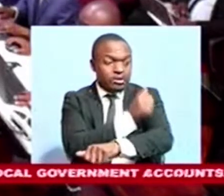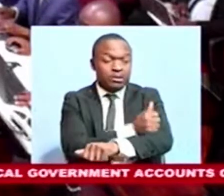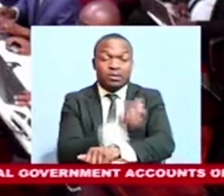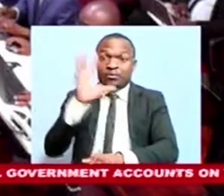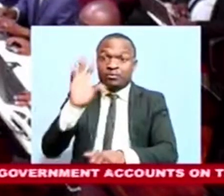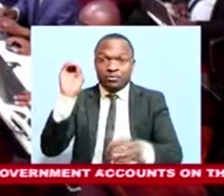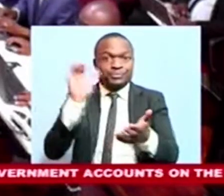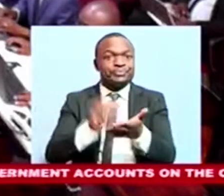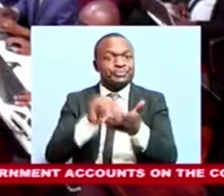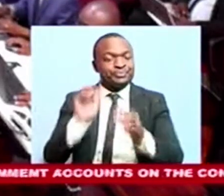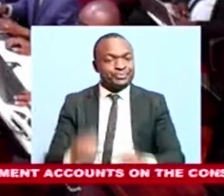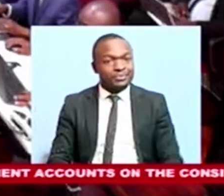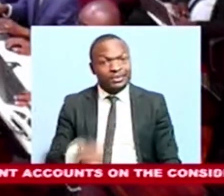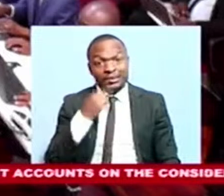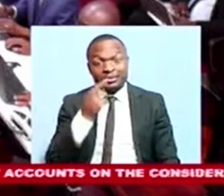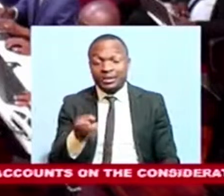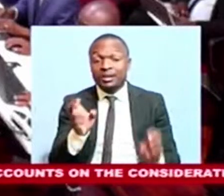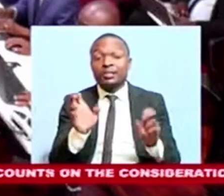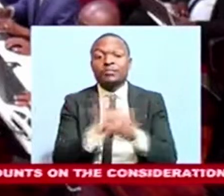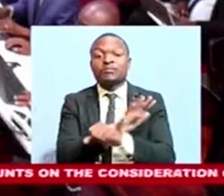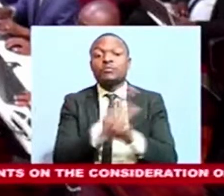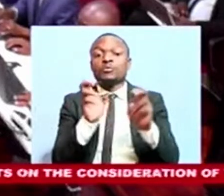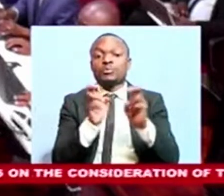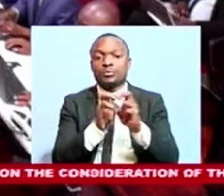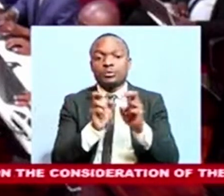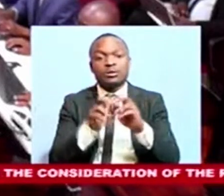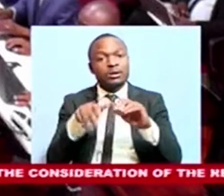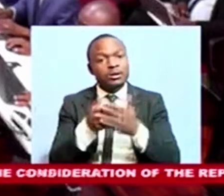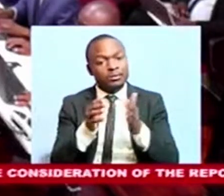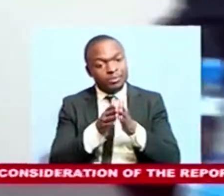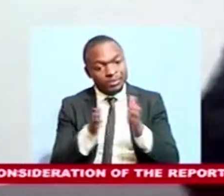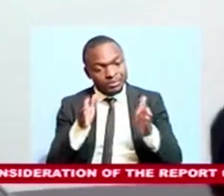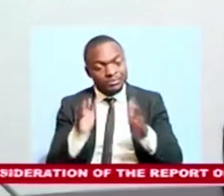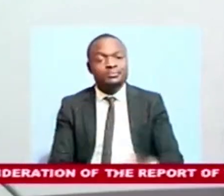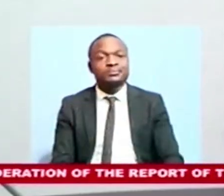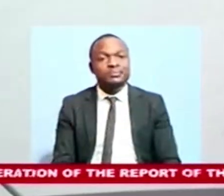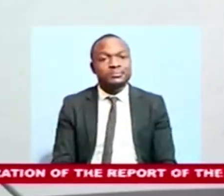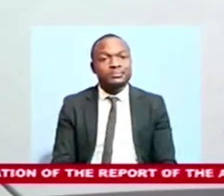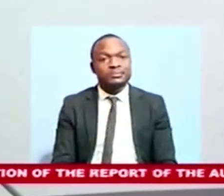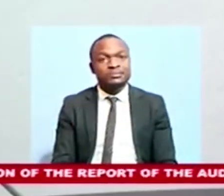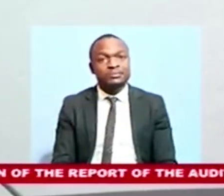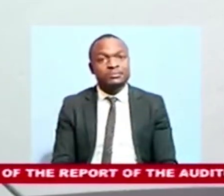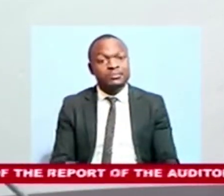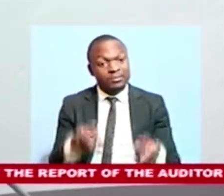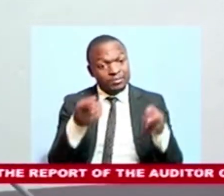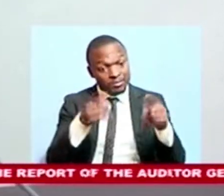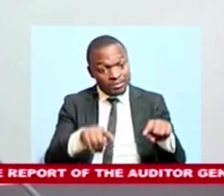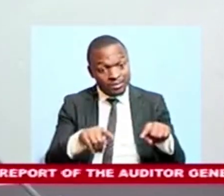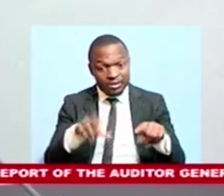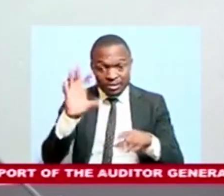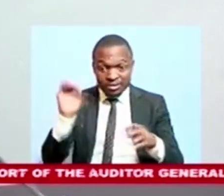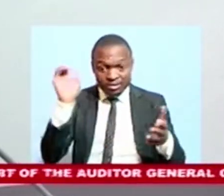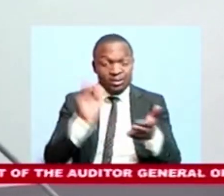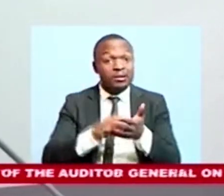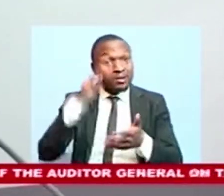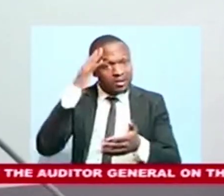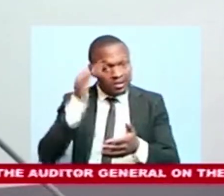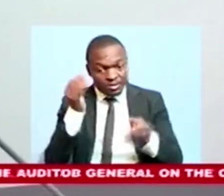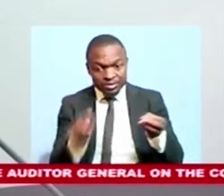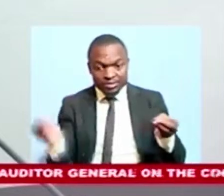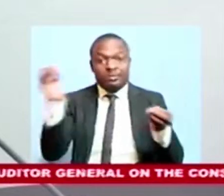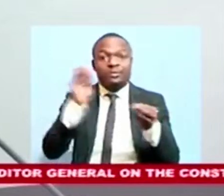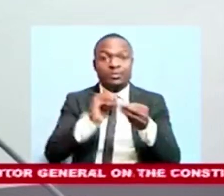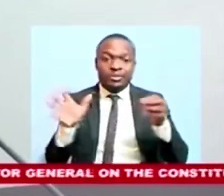50,000. Tell us the full contract. How much was that? And then the 50,000, why did you add it on a